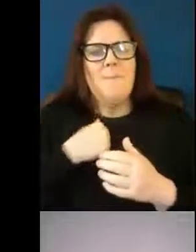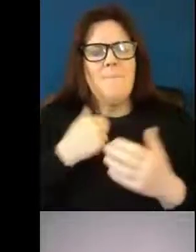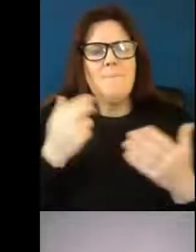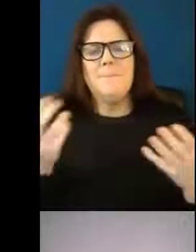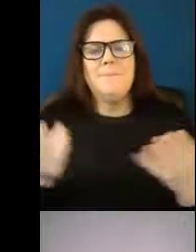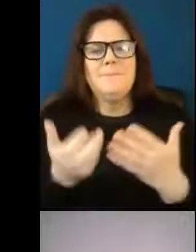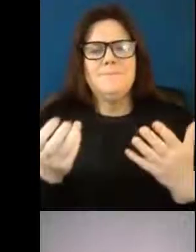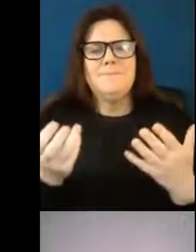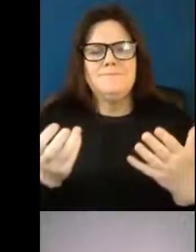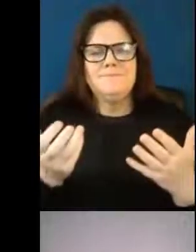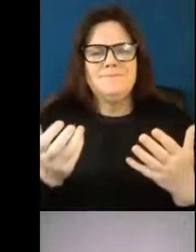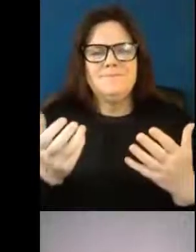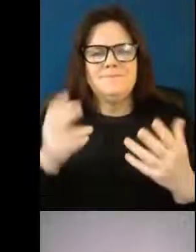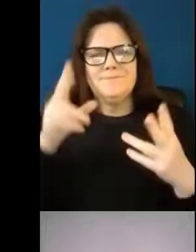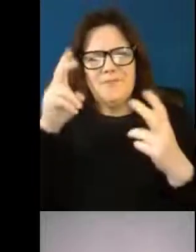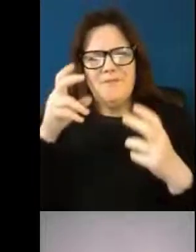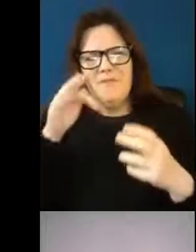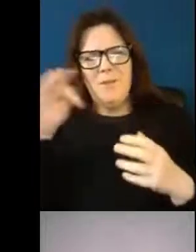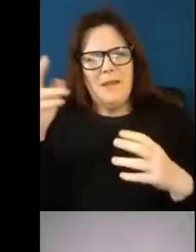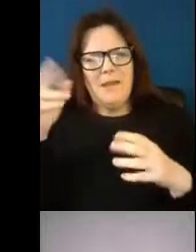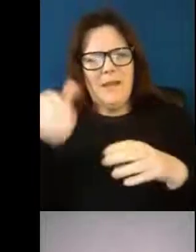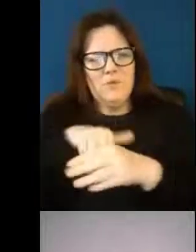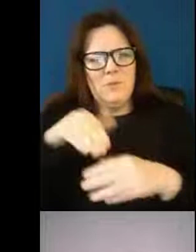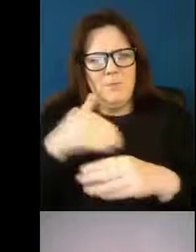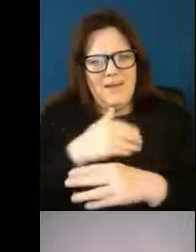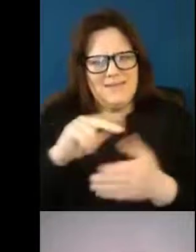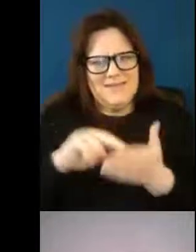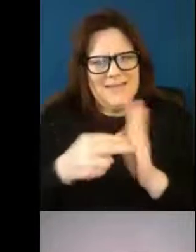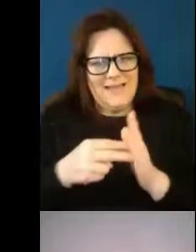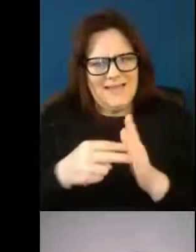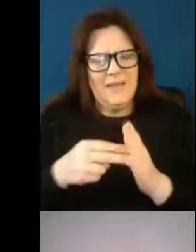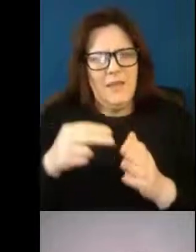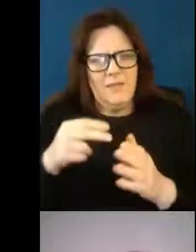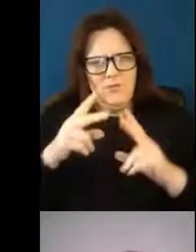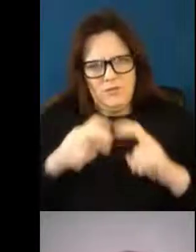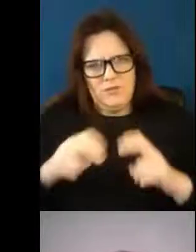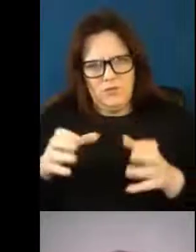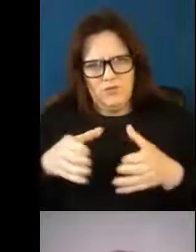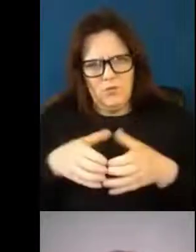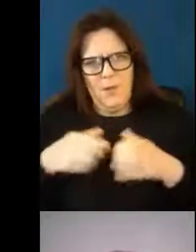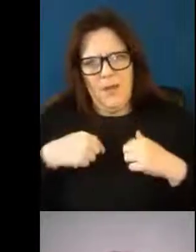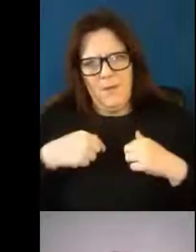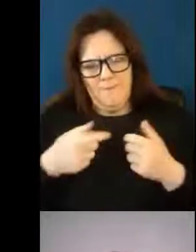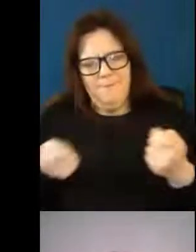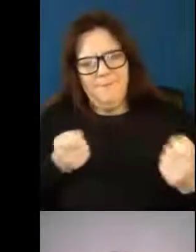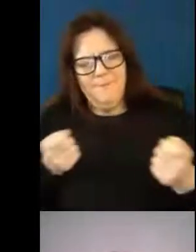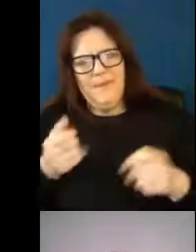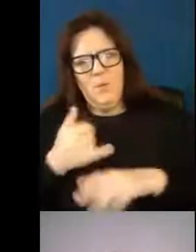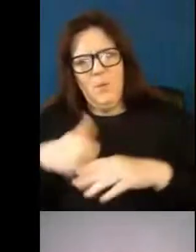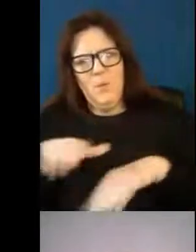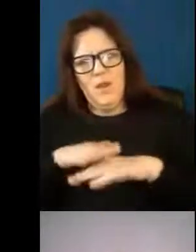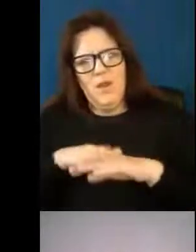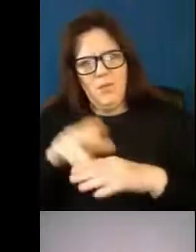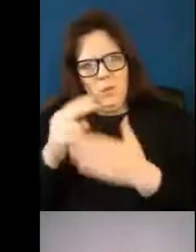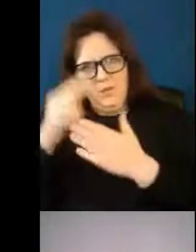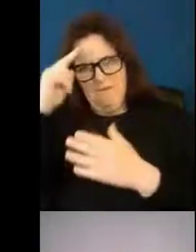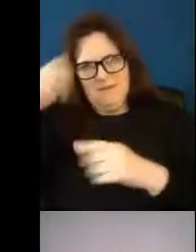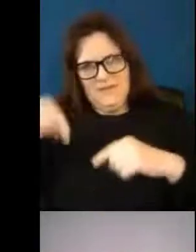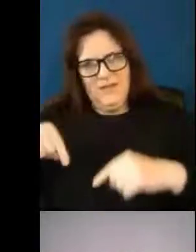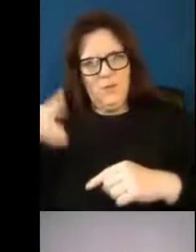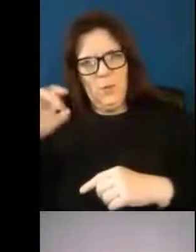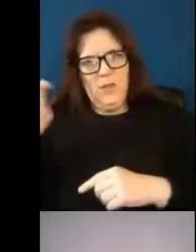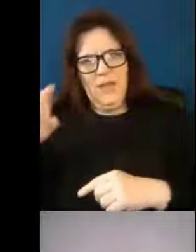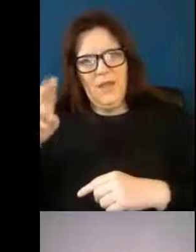insights from Inclusion by Design, which is the research group that I head up at the University of Worcester, and thinking